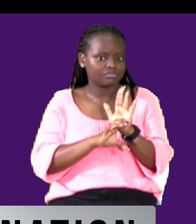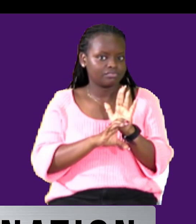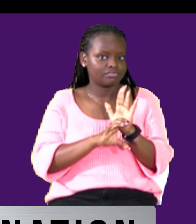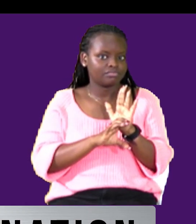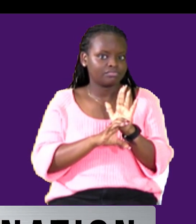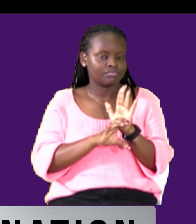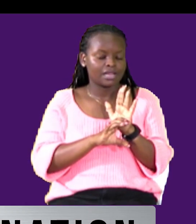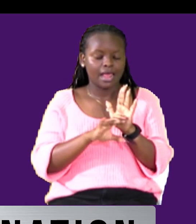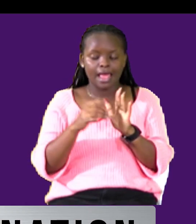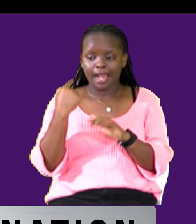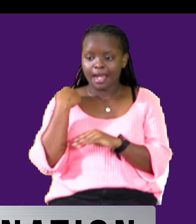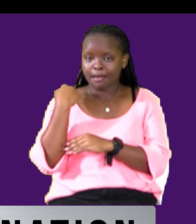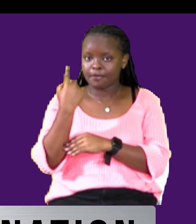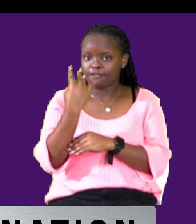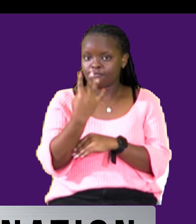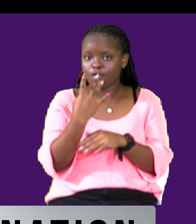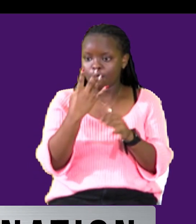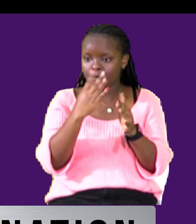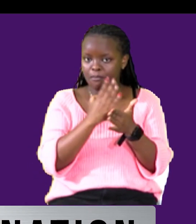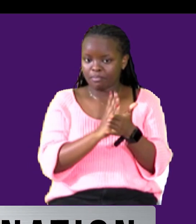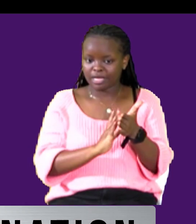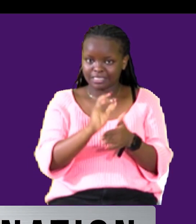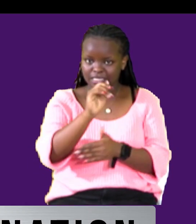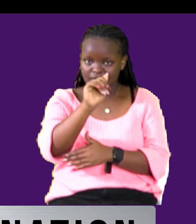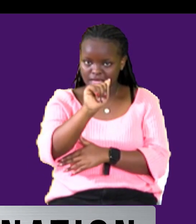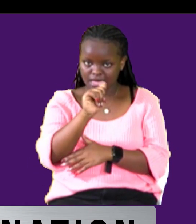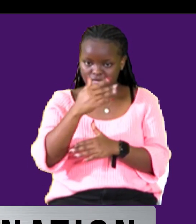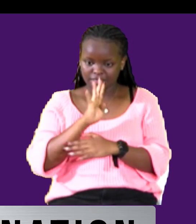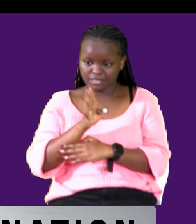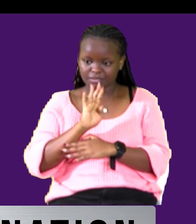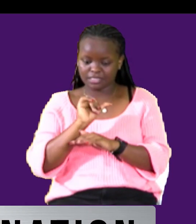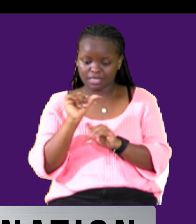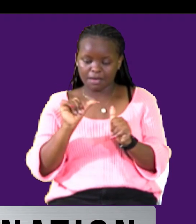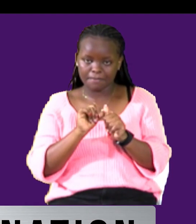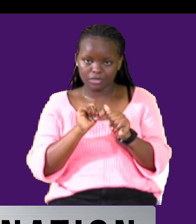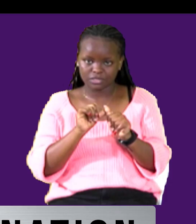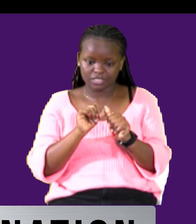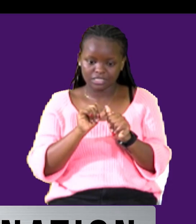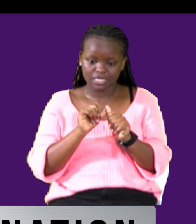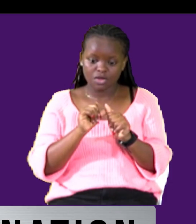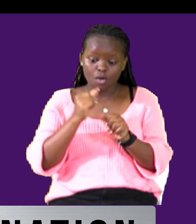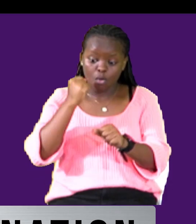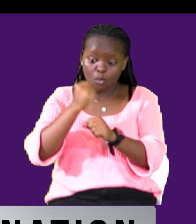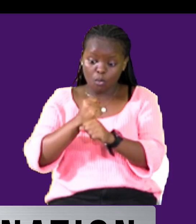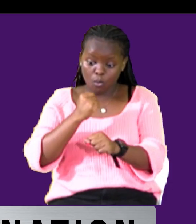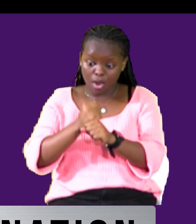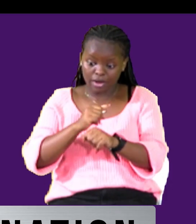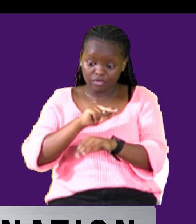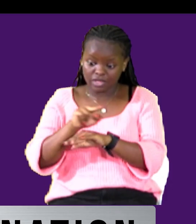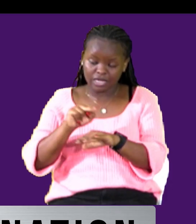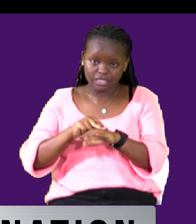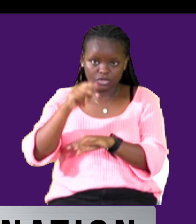number 4, Part A, it speaks about the functions of the national government.